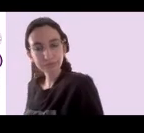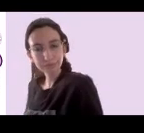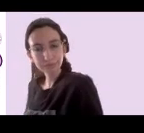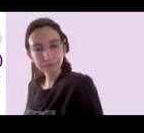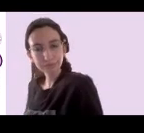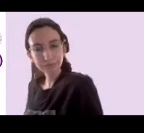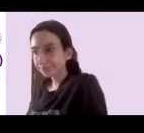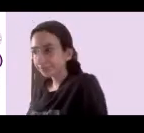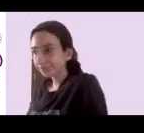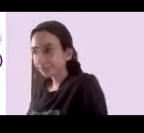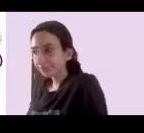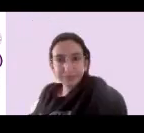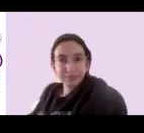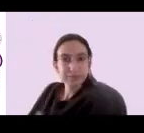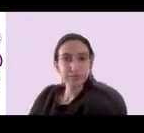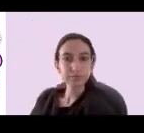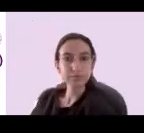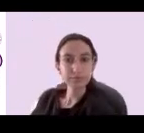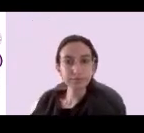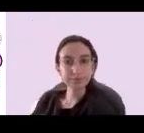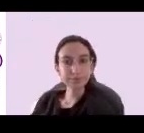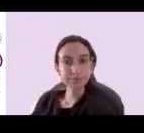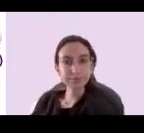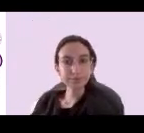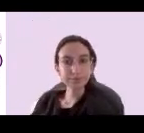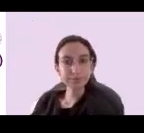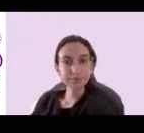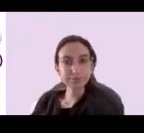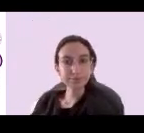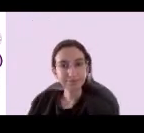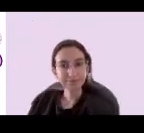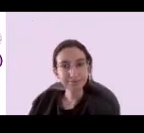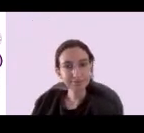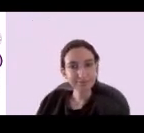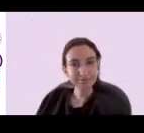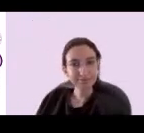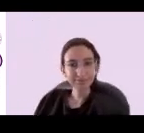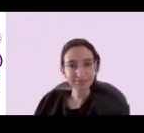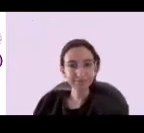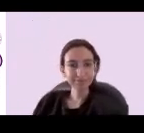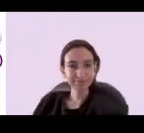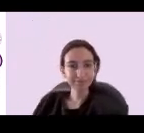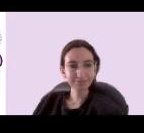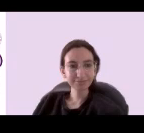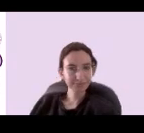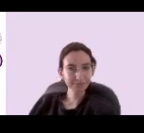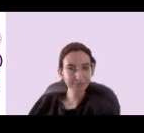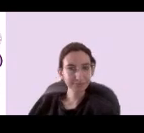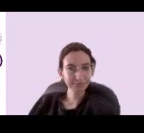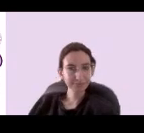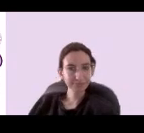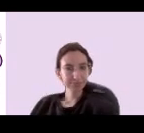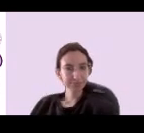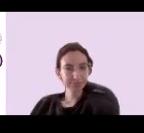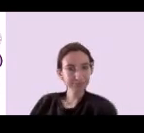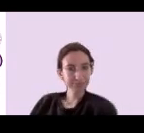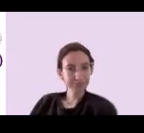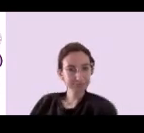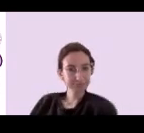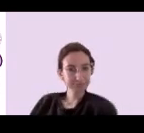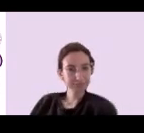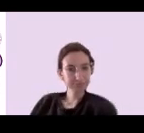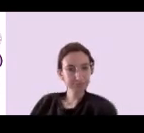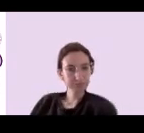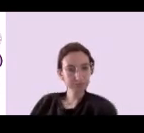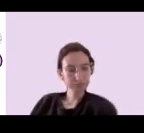2018. And in Lund, they built a new laser facility using a new laser material,